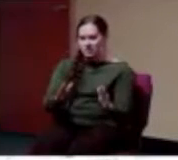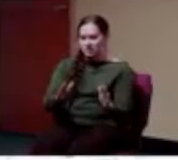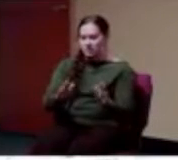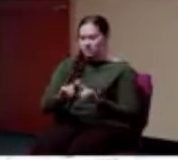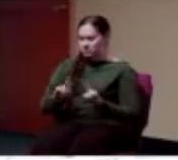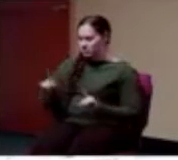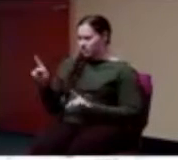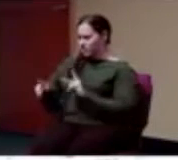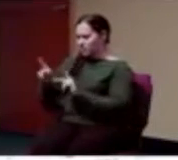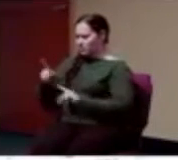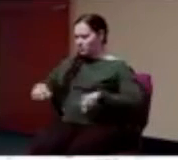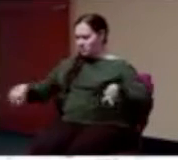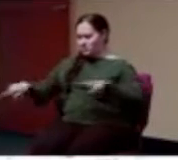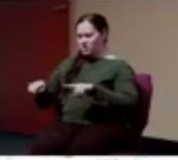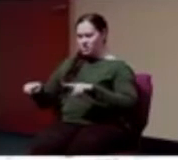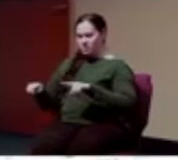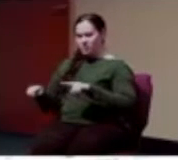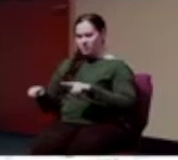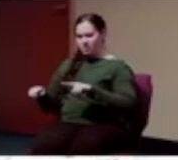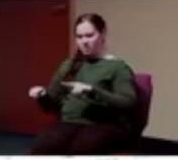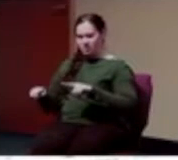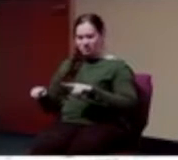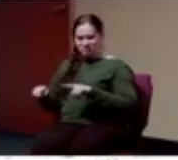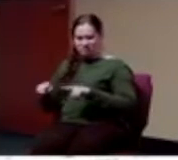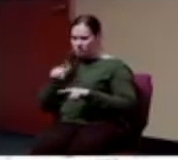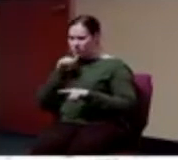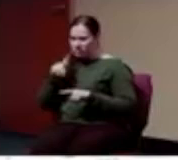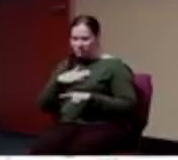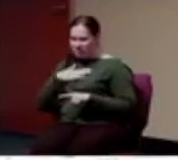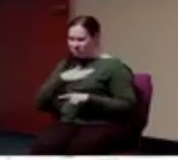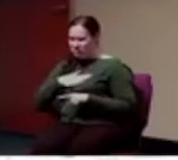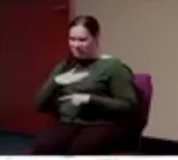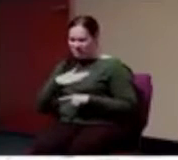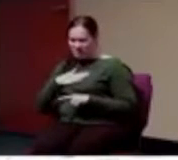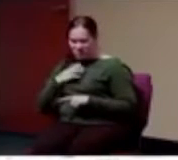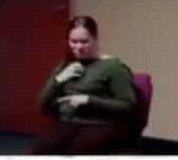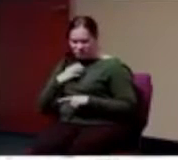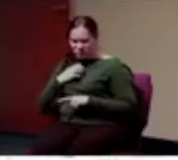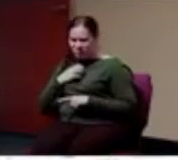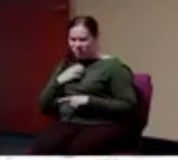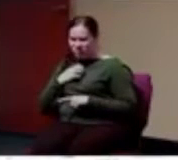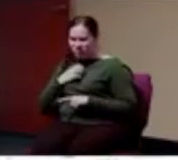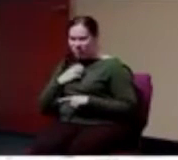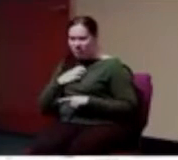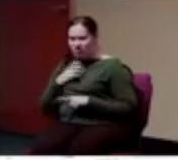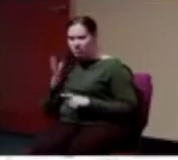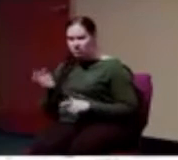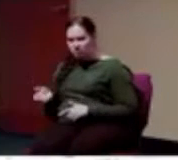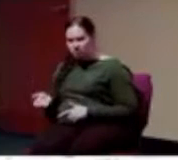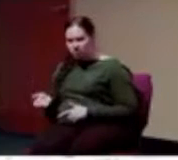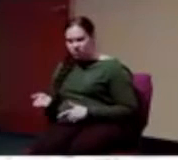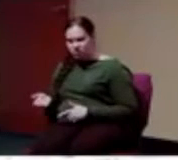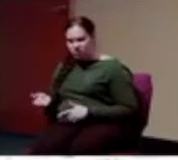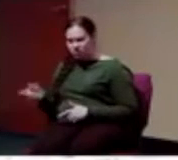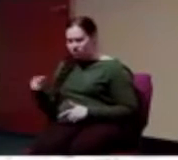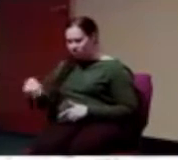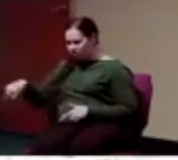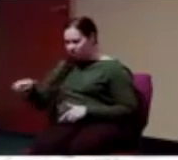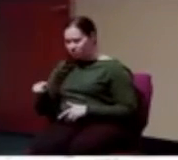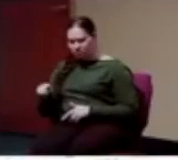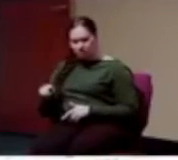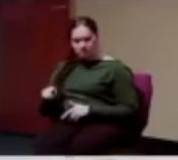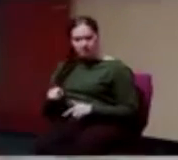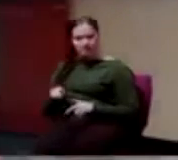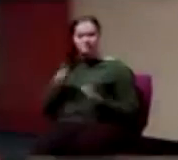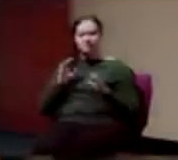were displeased. He's gone to be the guest of a notorious sinner, they grumbled. And I want you to look at what happens next because it's been a